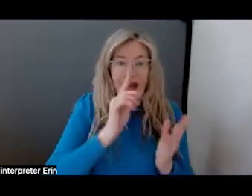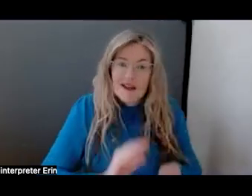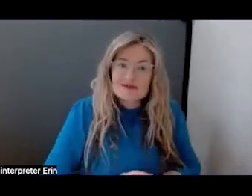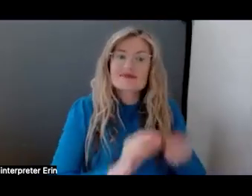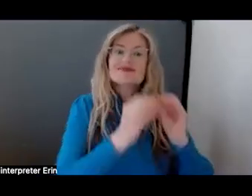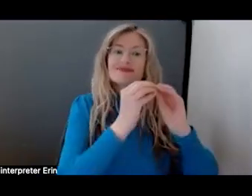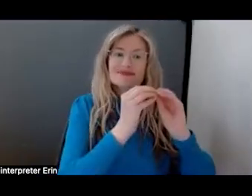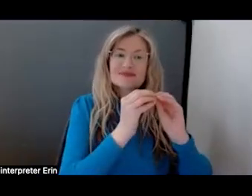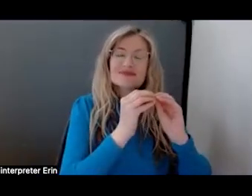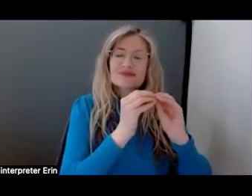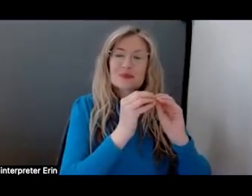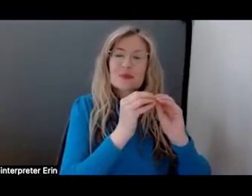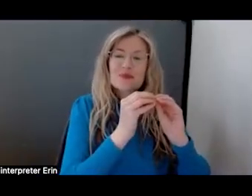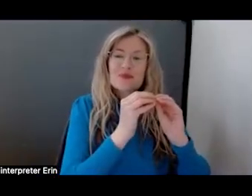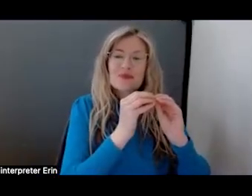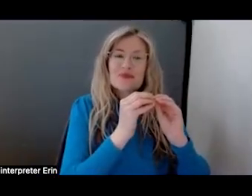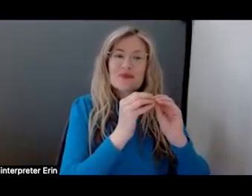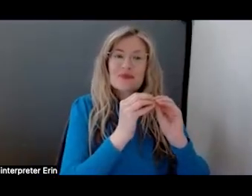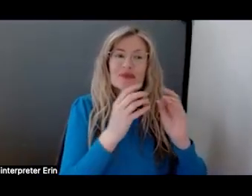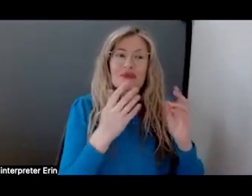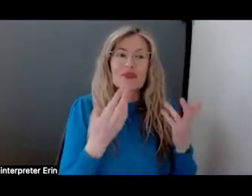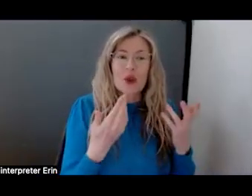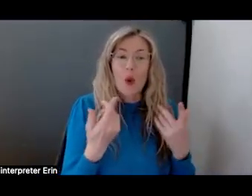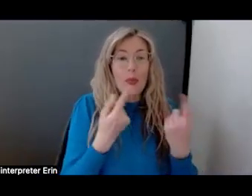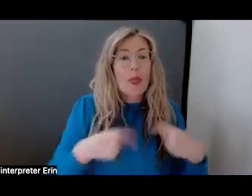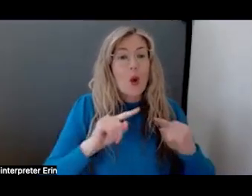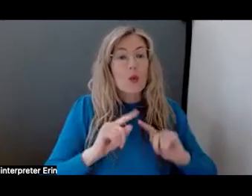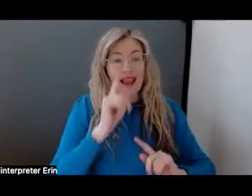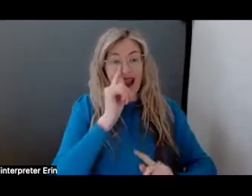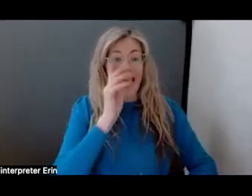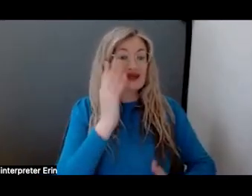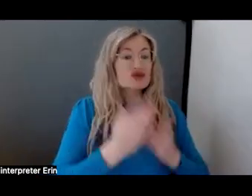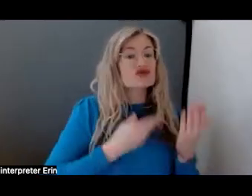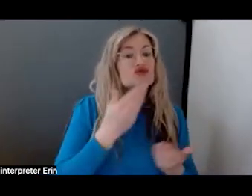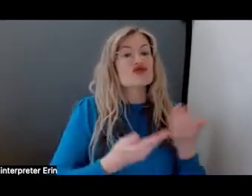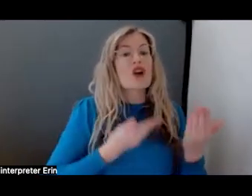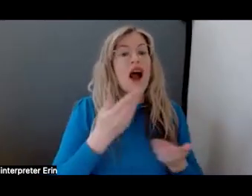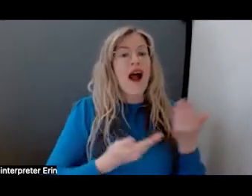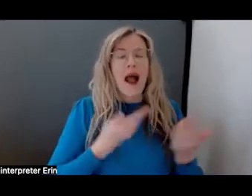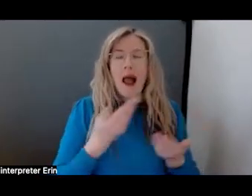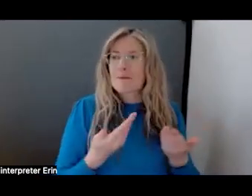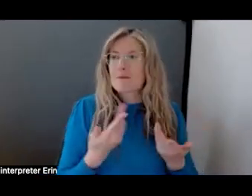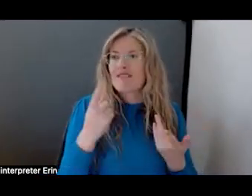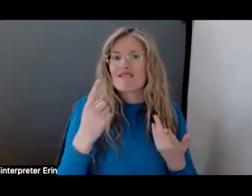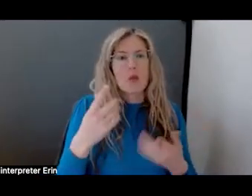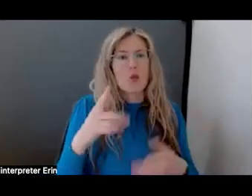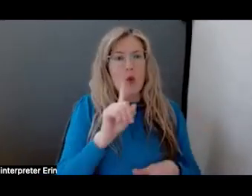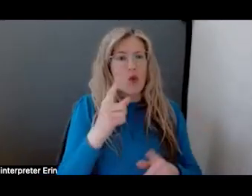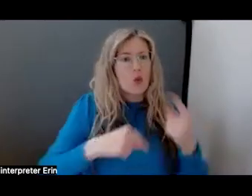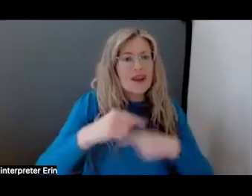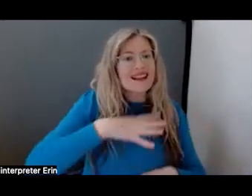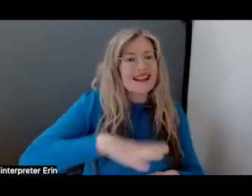together a description of the spaces that we need for policymakers. This is vital. We need to